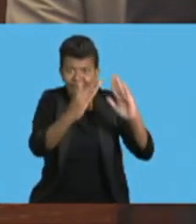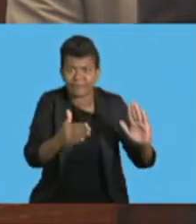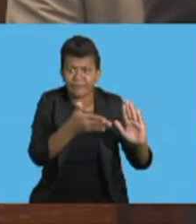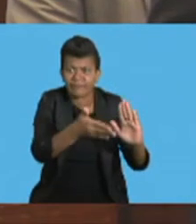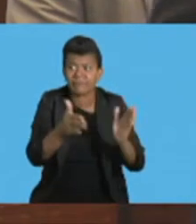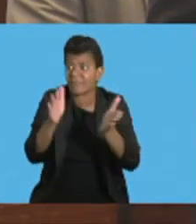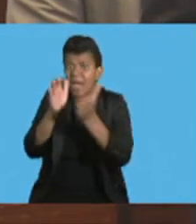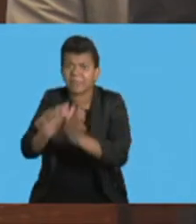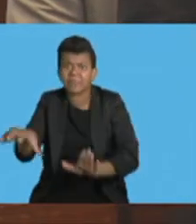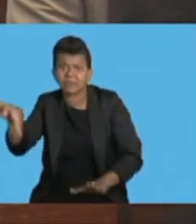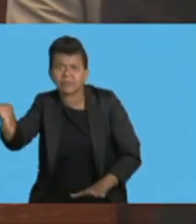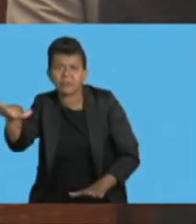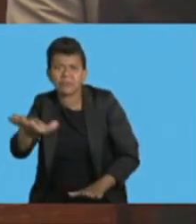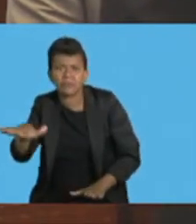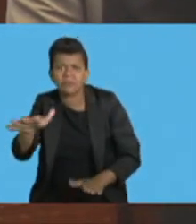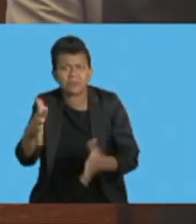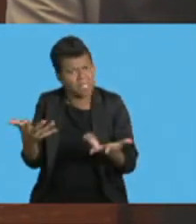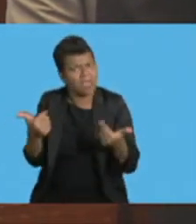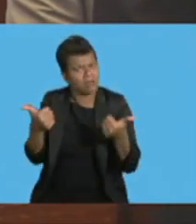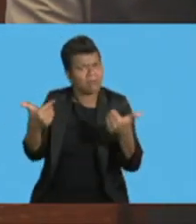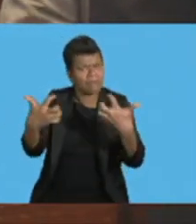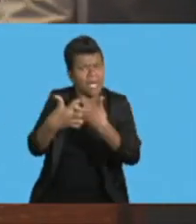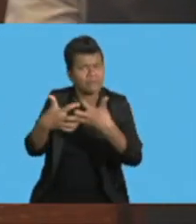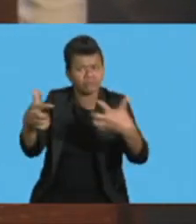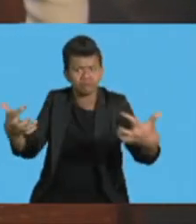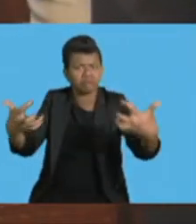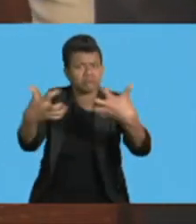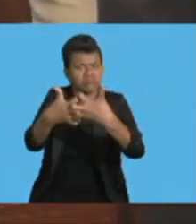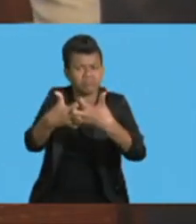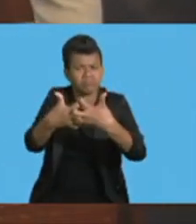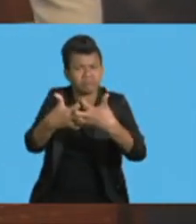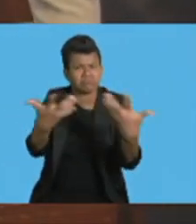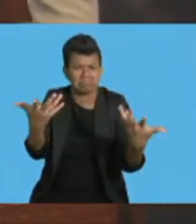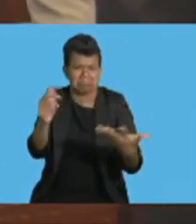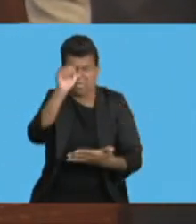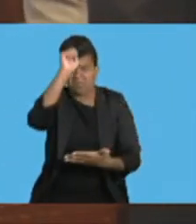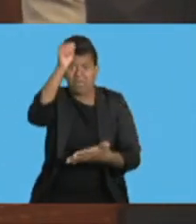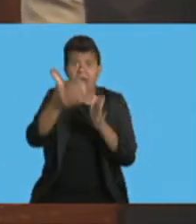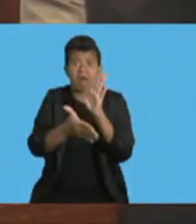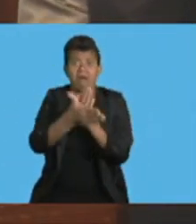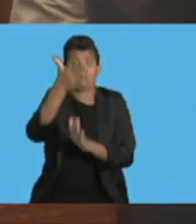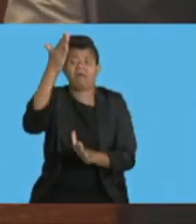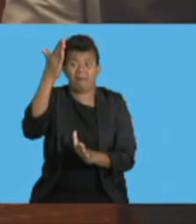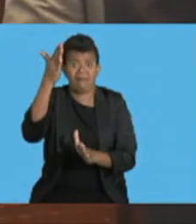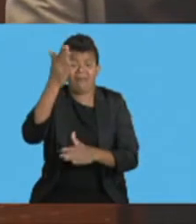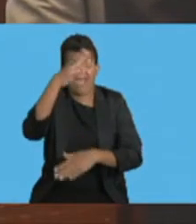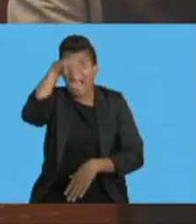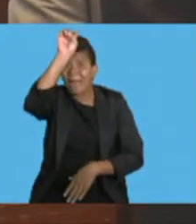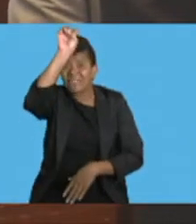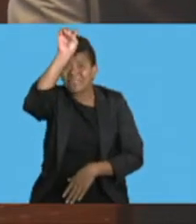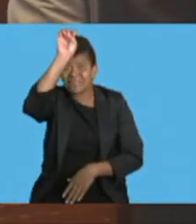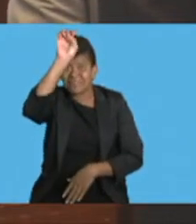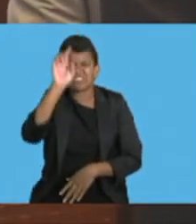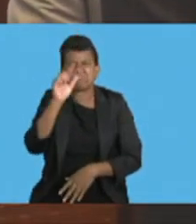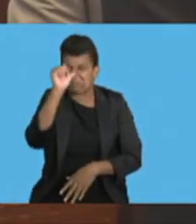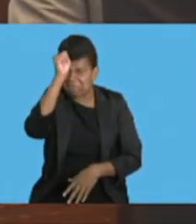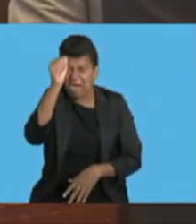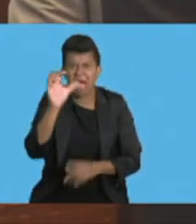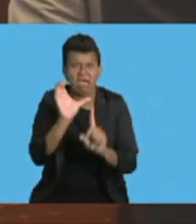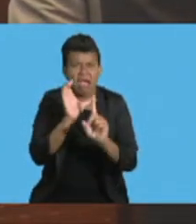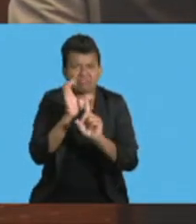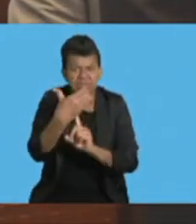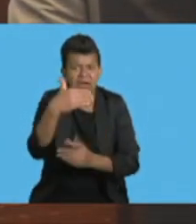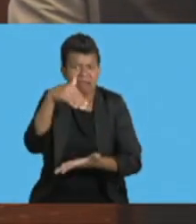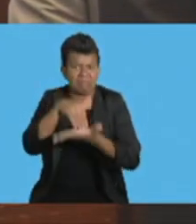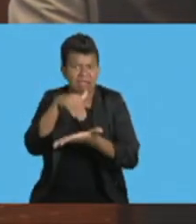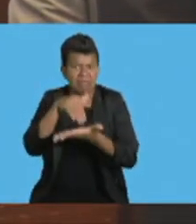most appropriate and suitable for the Indian High Commission, which will house the Embassy, Cultural Centre and the Chancery.